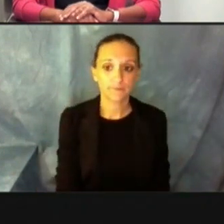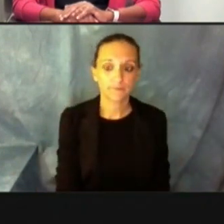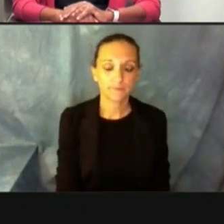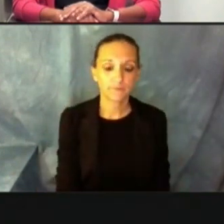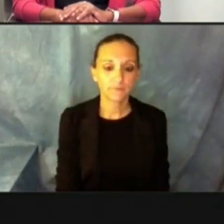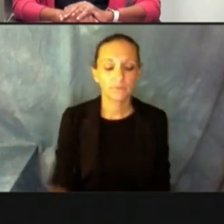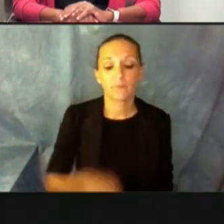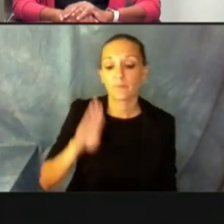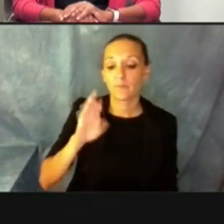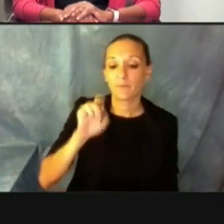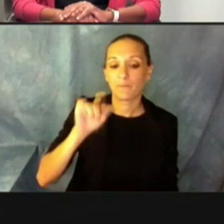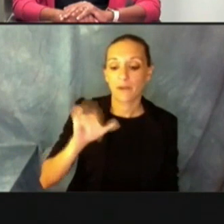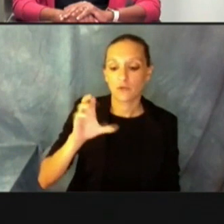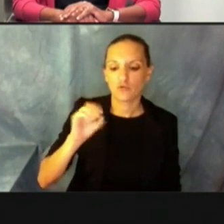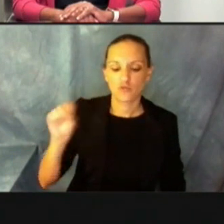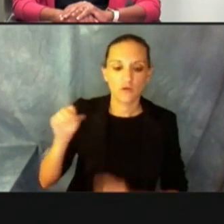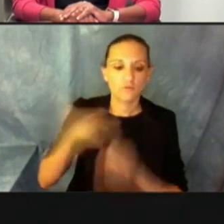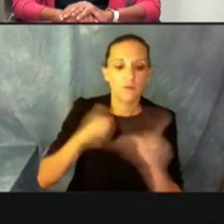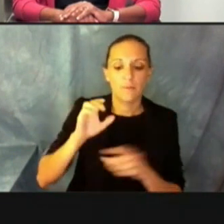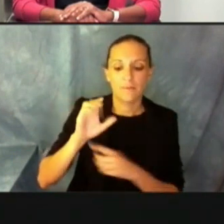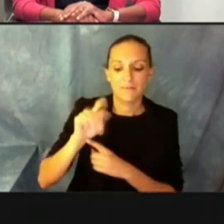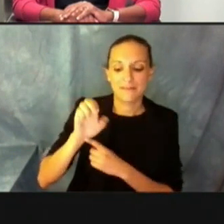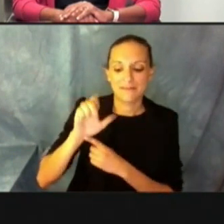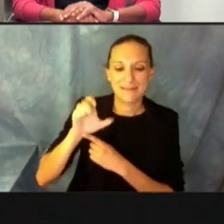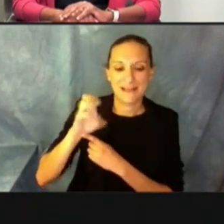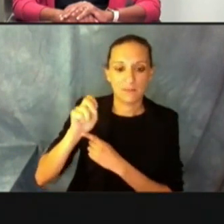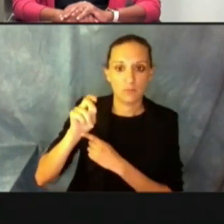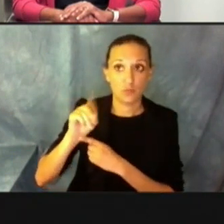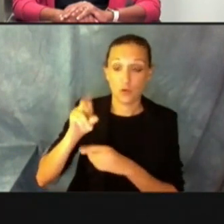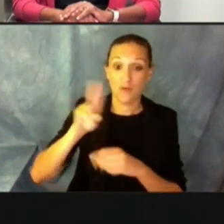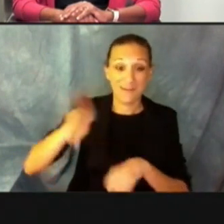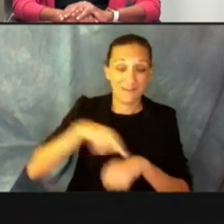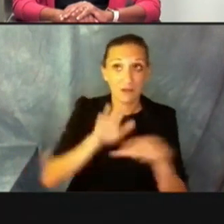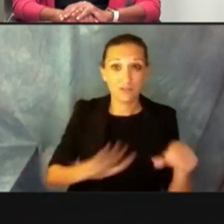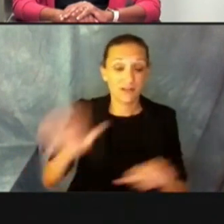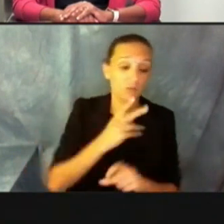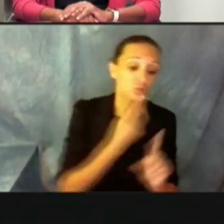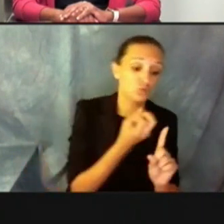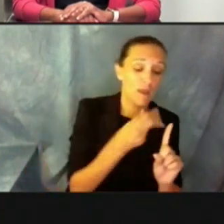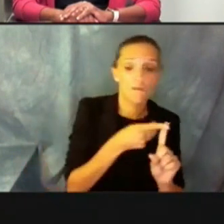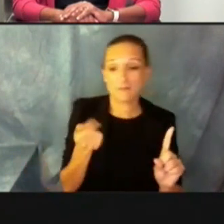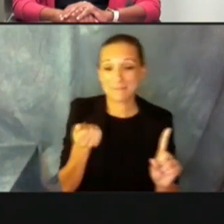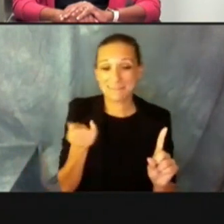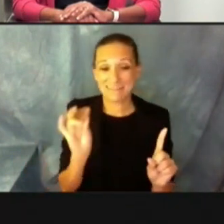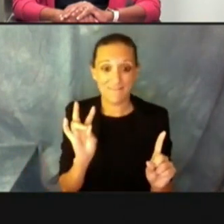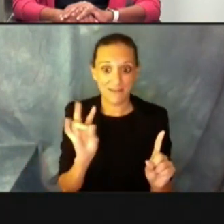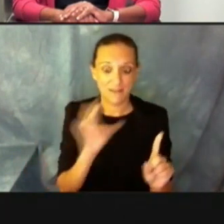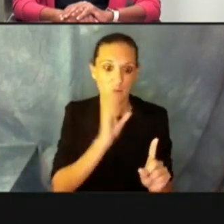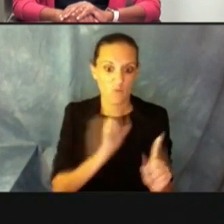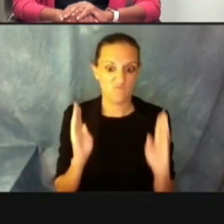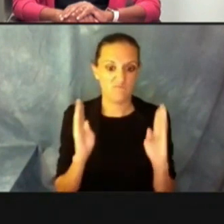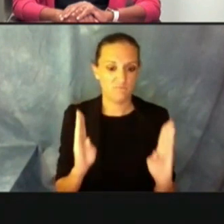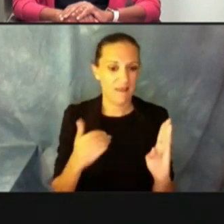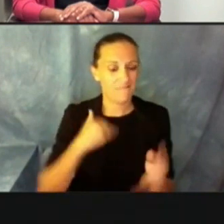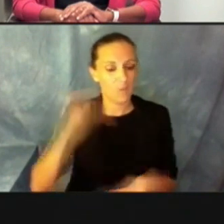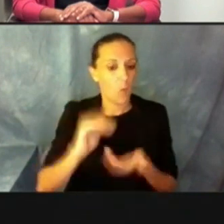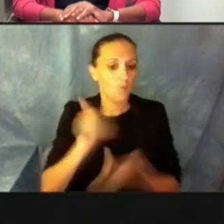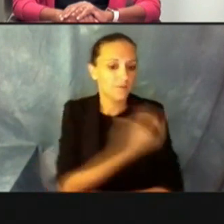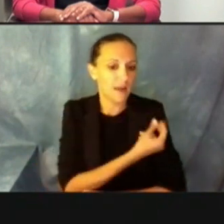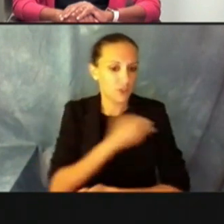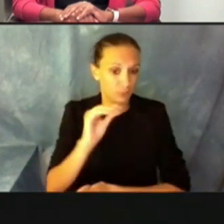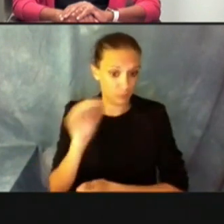Betty Cross of Telemundo. Nationally, 12 to 17-year-olds have one of the lowest vaccination rates. Are we seeing this